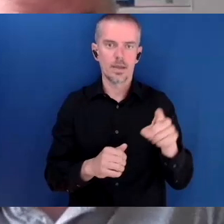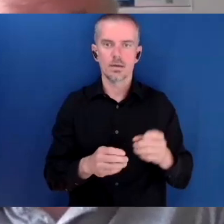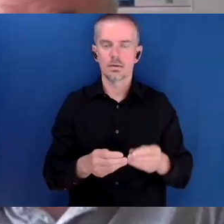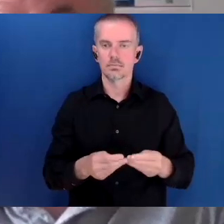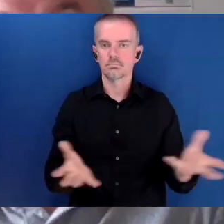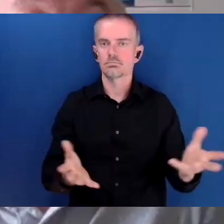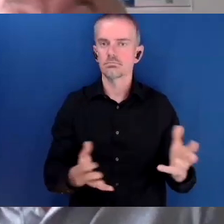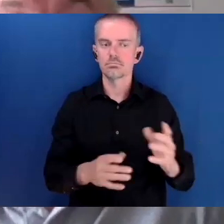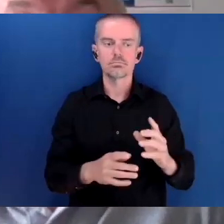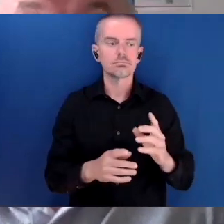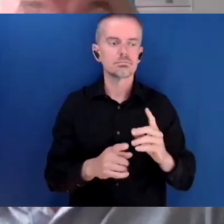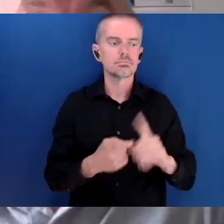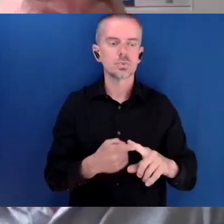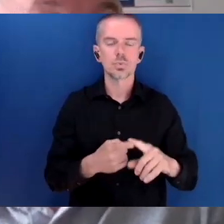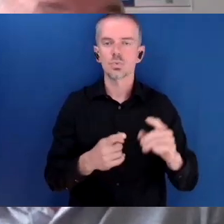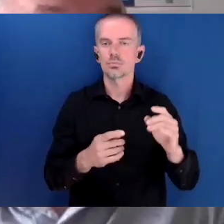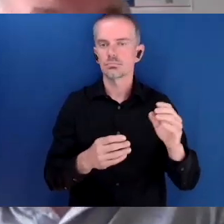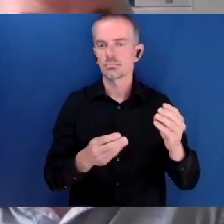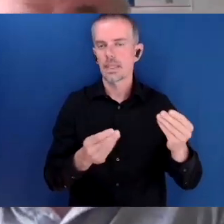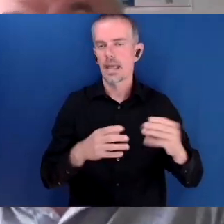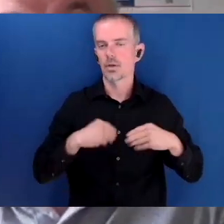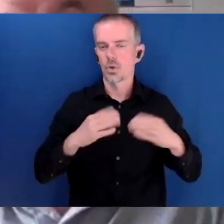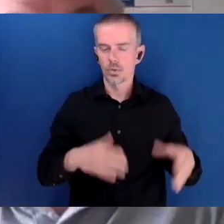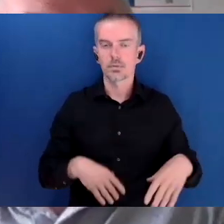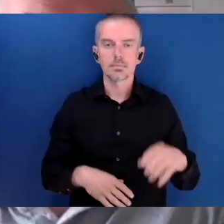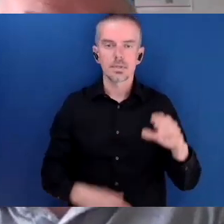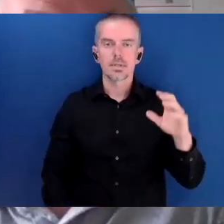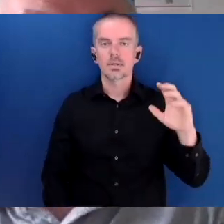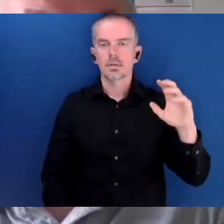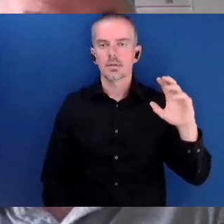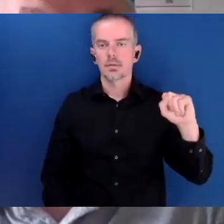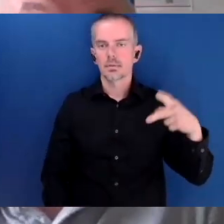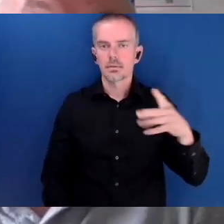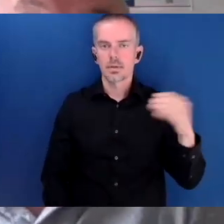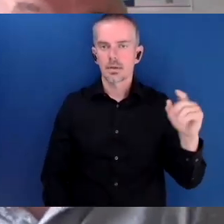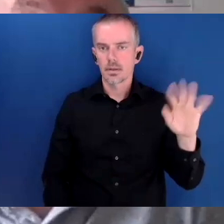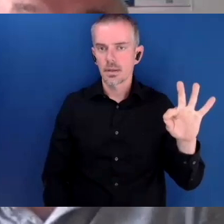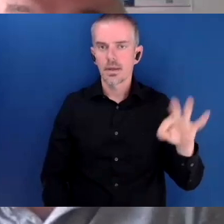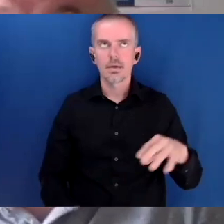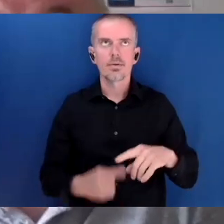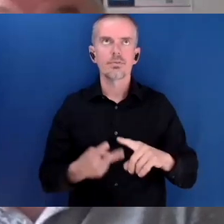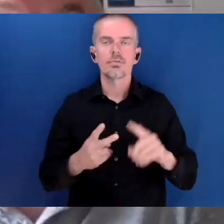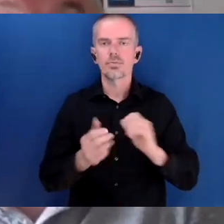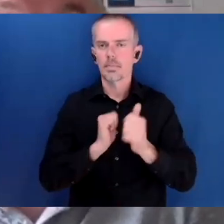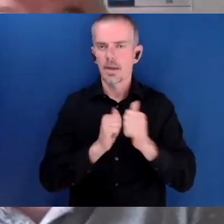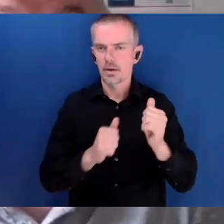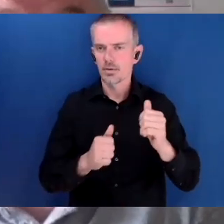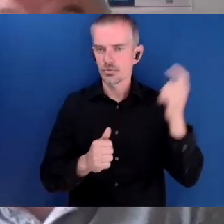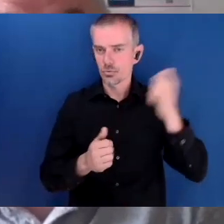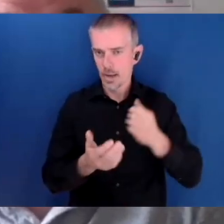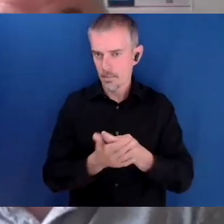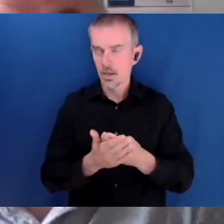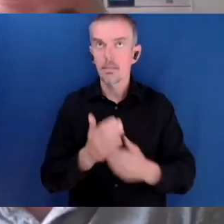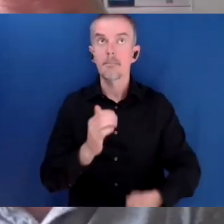individual landowners. But the state private tribal forestry branch and all of our competitive grant programs, most of that money is for off